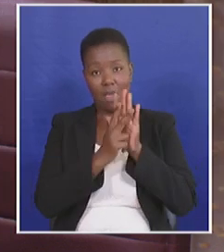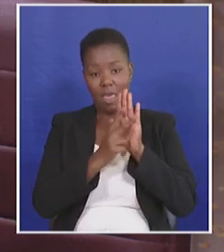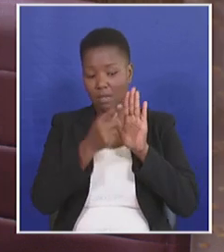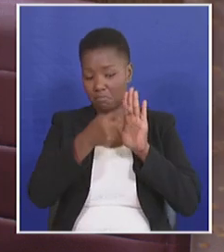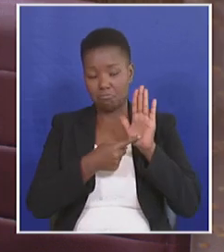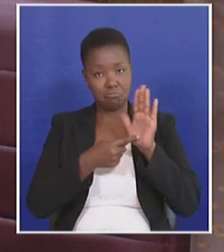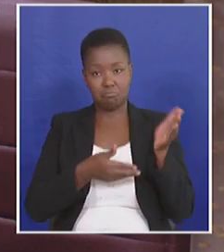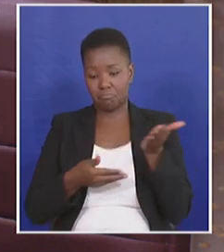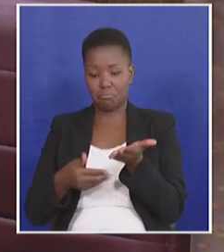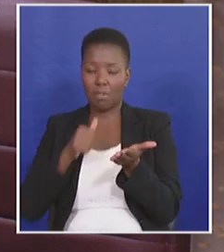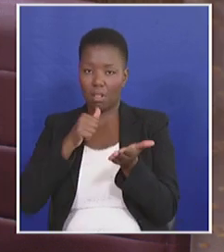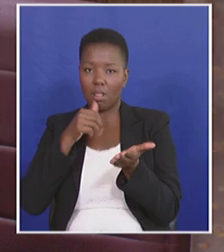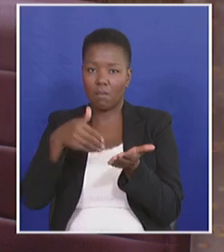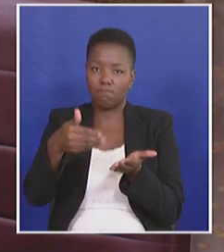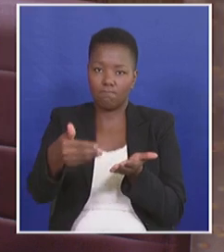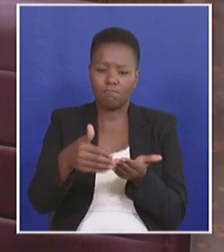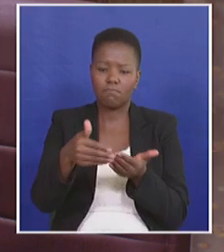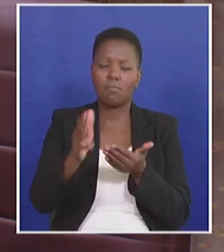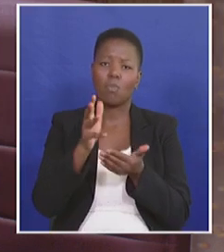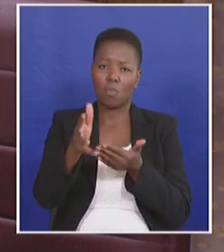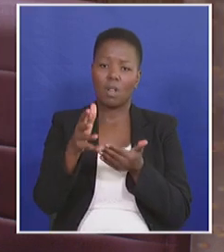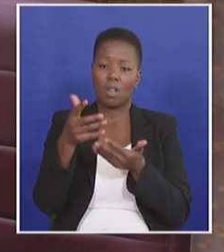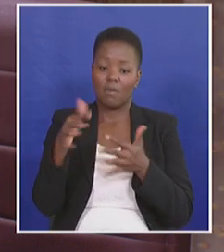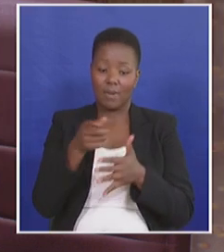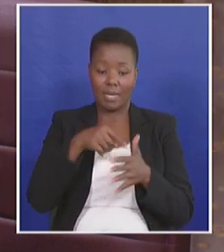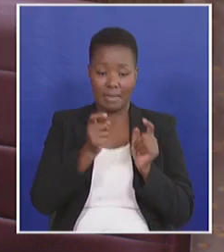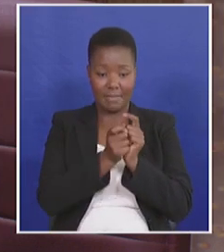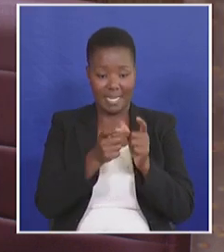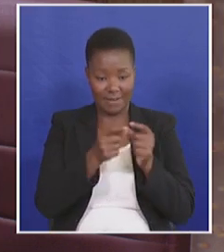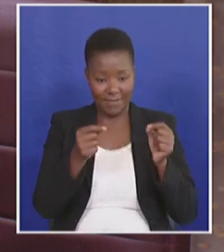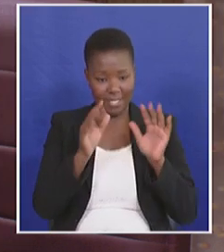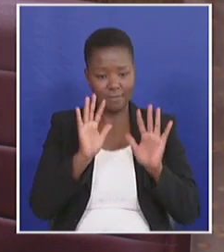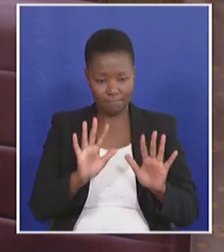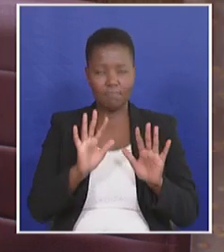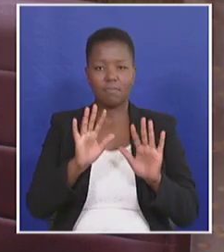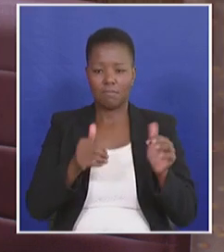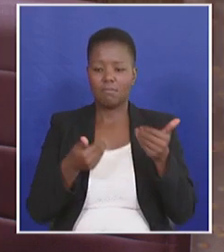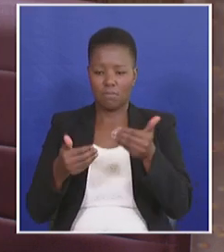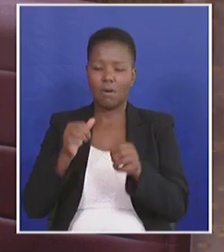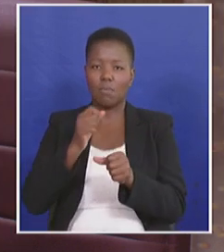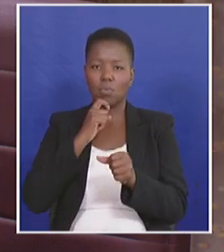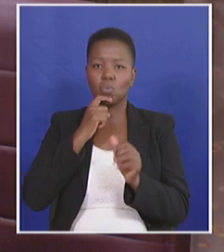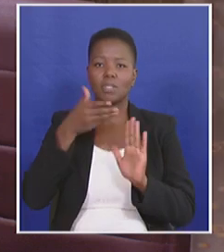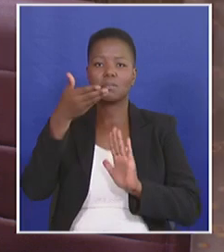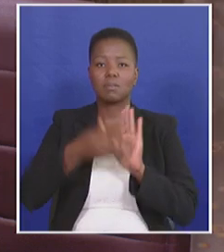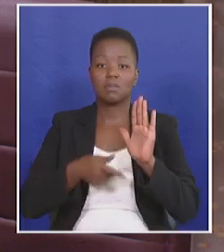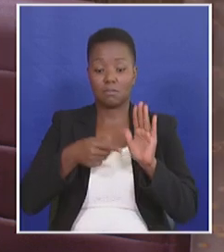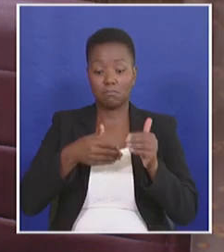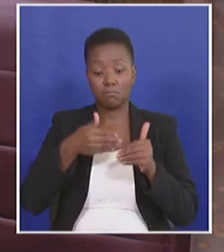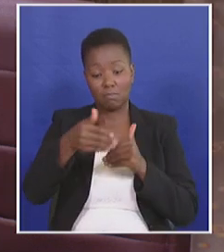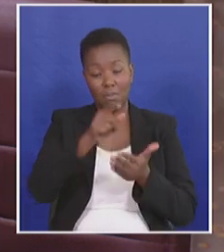will come into operation when the National Forum has completed its mandate, and the National Forum has 3 years to do that